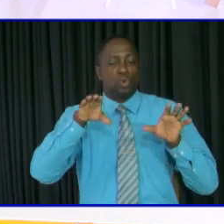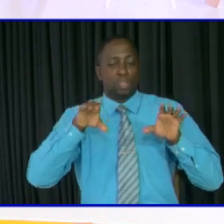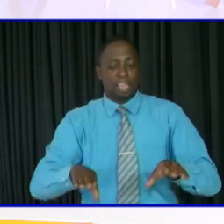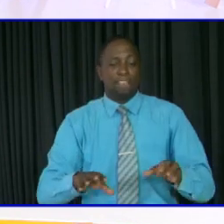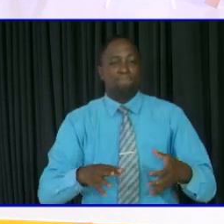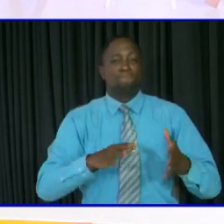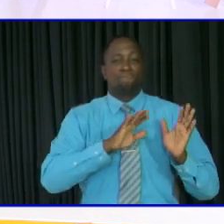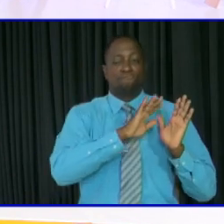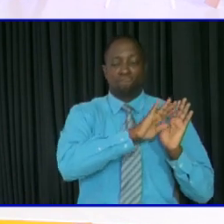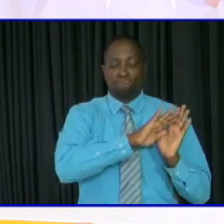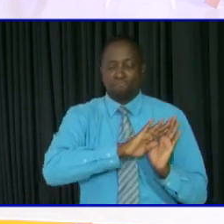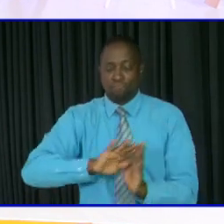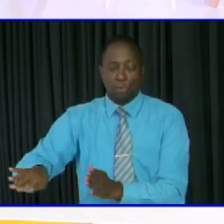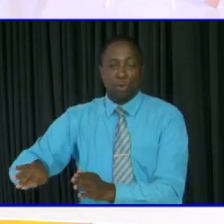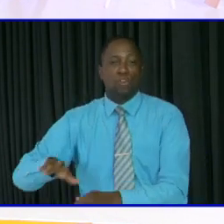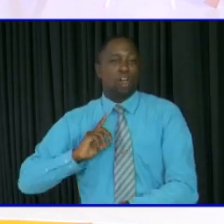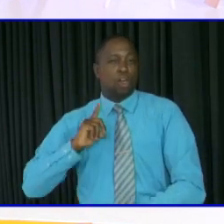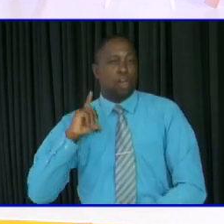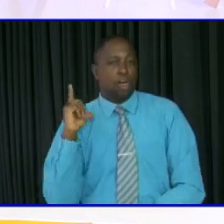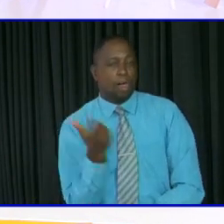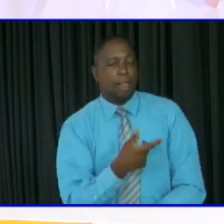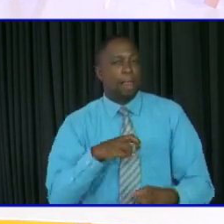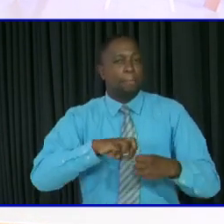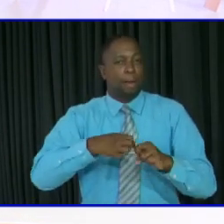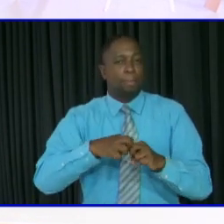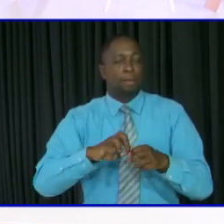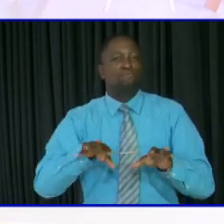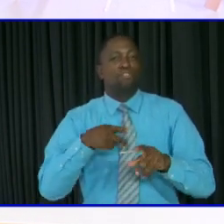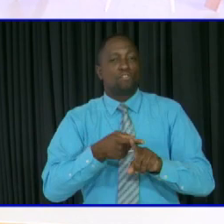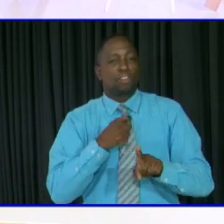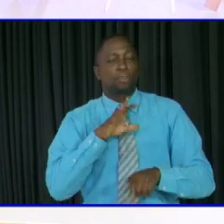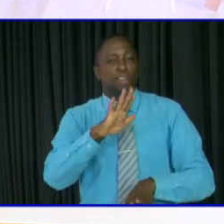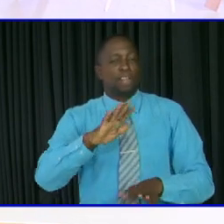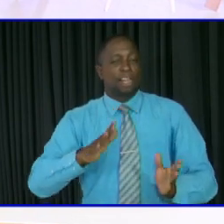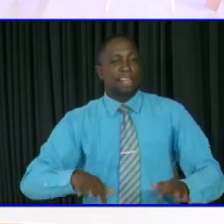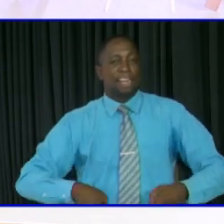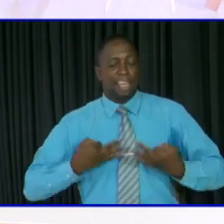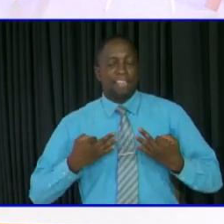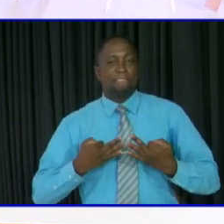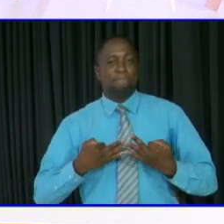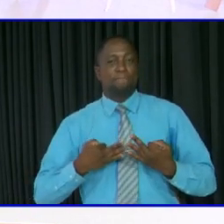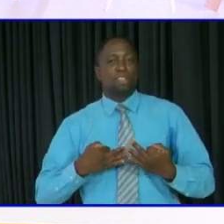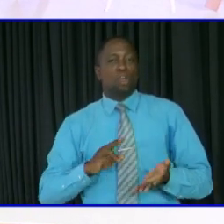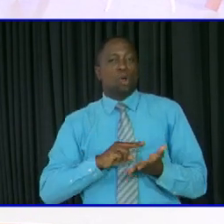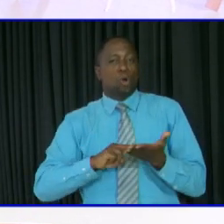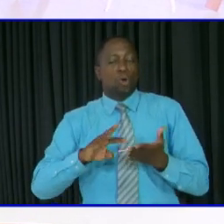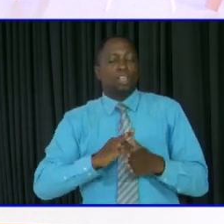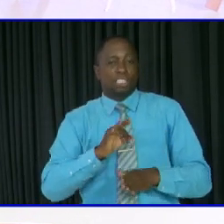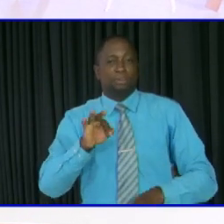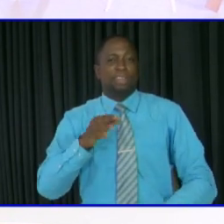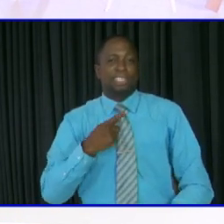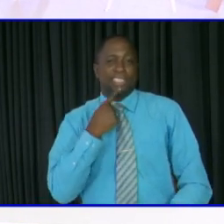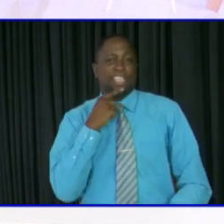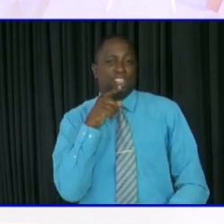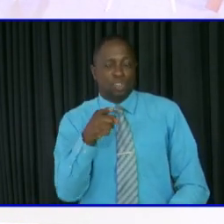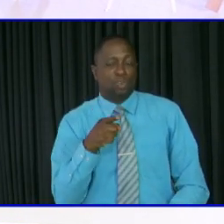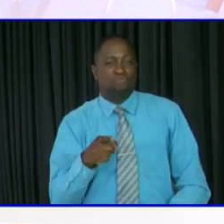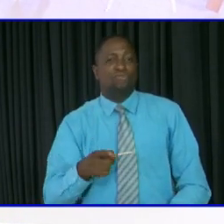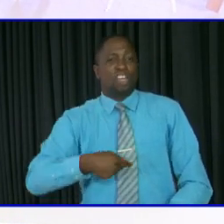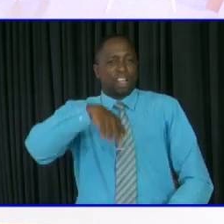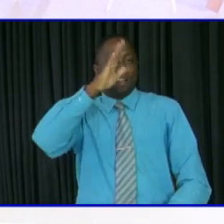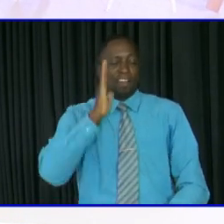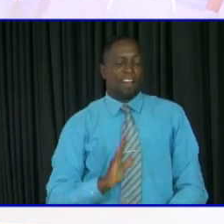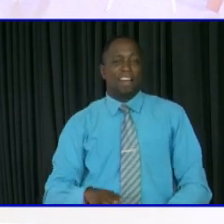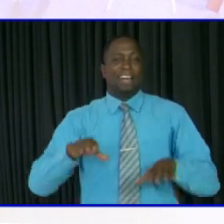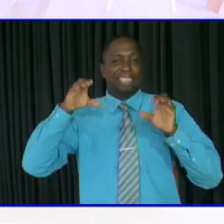The Holy Spirit is telling you this evening that God has a divine bulldozer that can